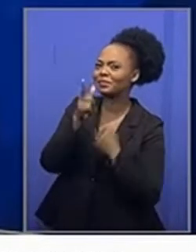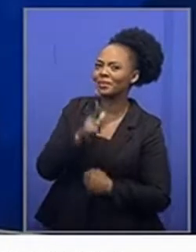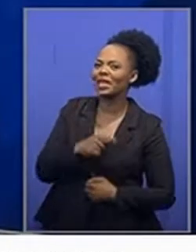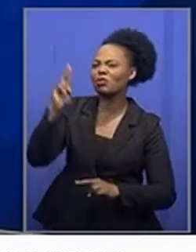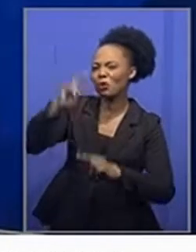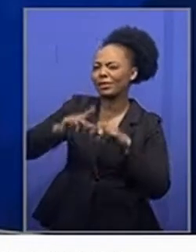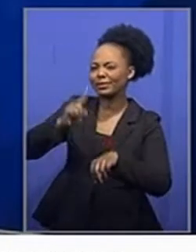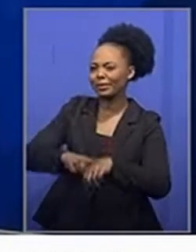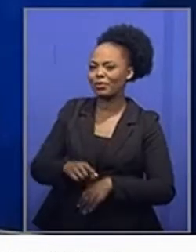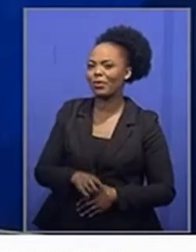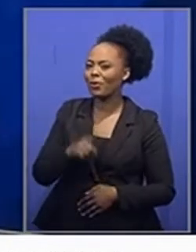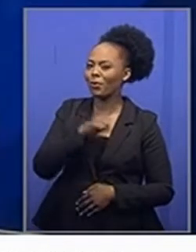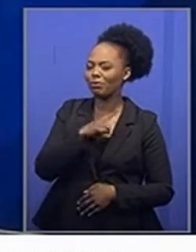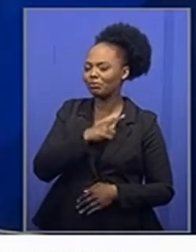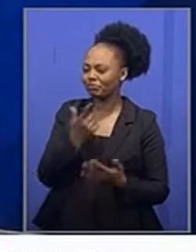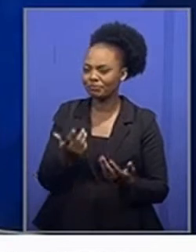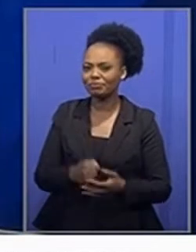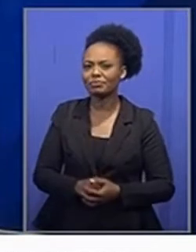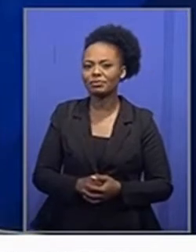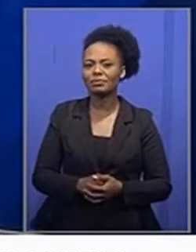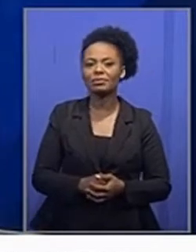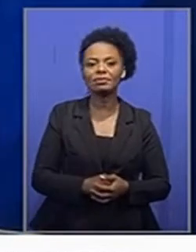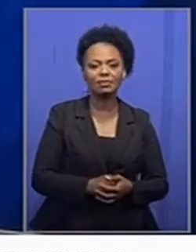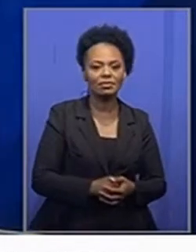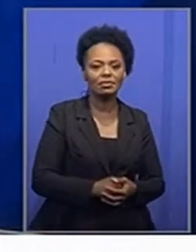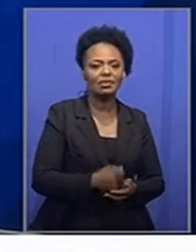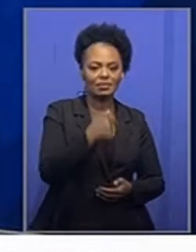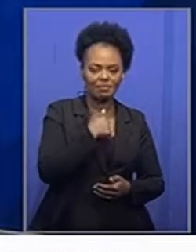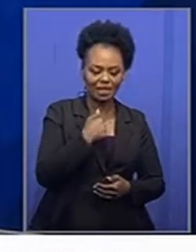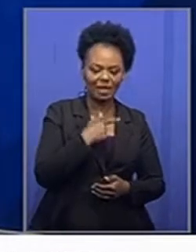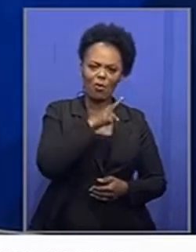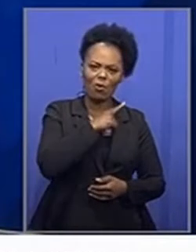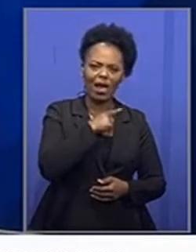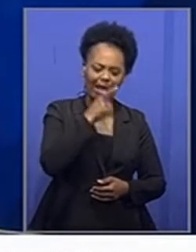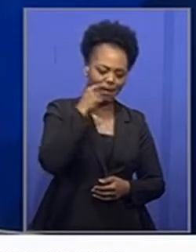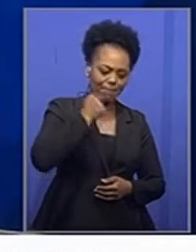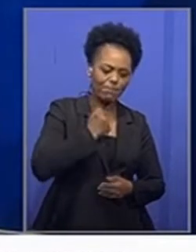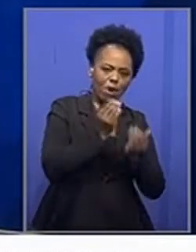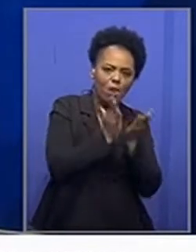go sanyane fela okay Mkhulu ngihamba nekhehla